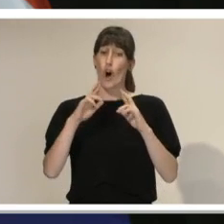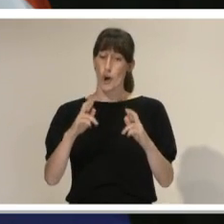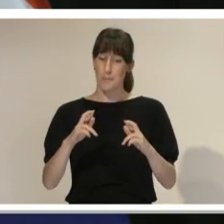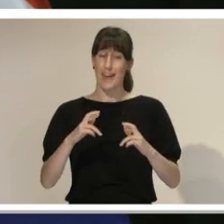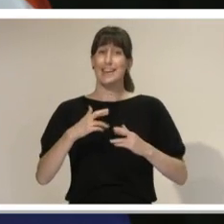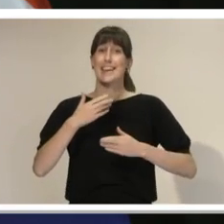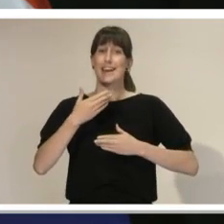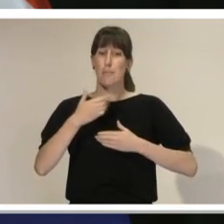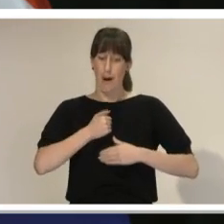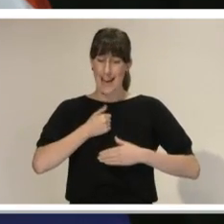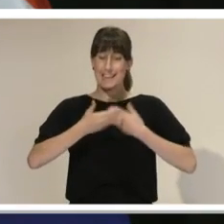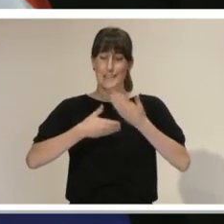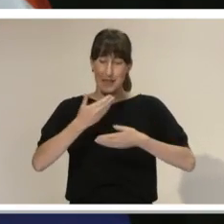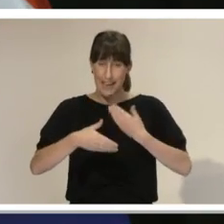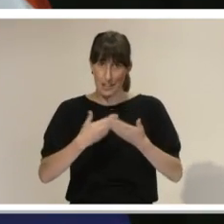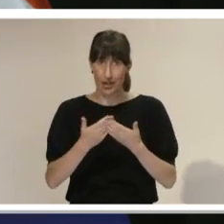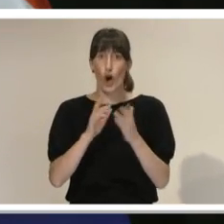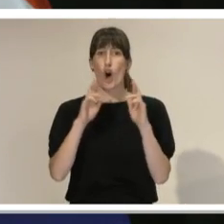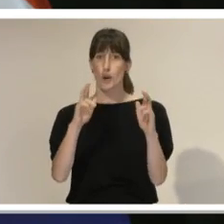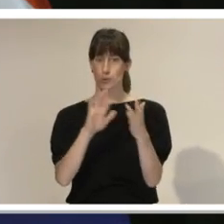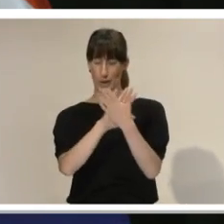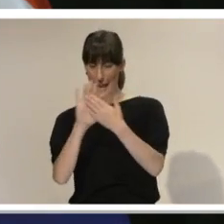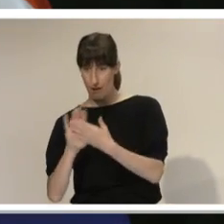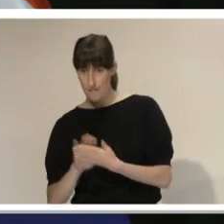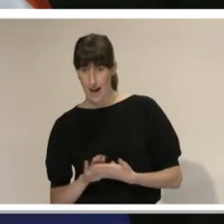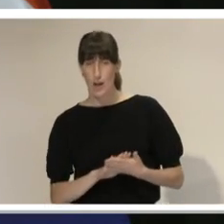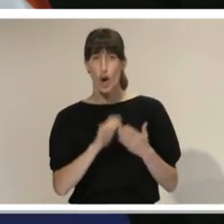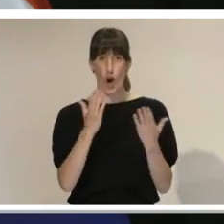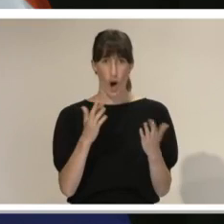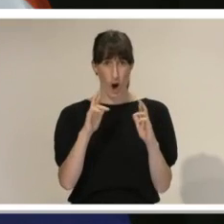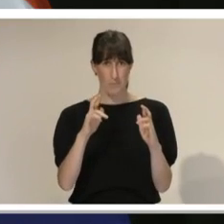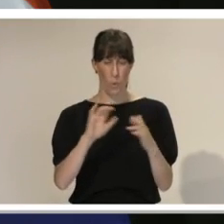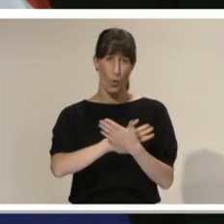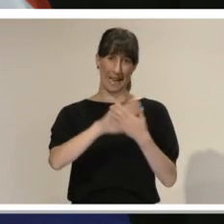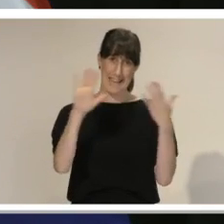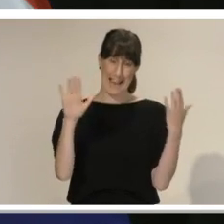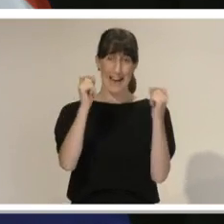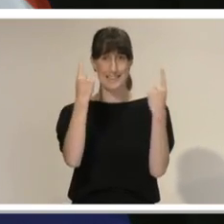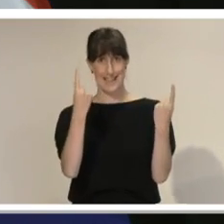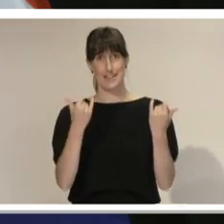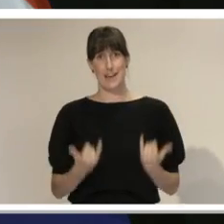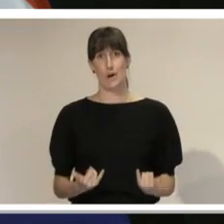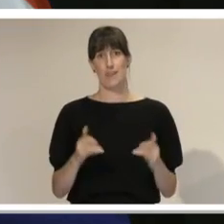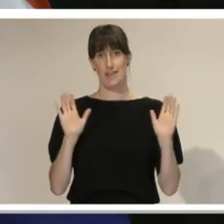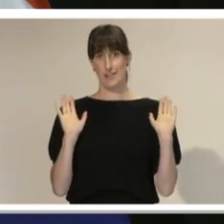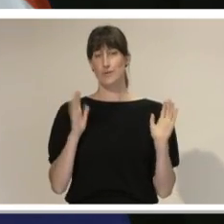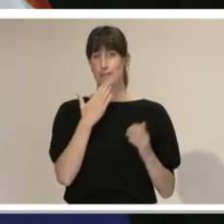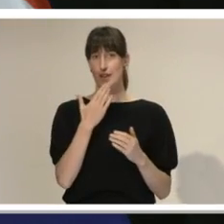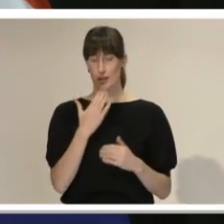mud yesterday, the water is clearer today, and I hope you all have a good understanding of that, and that other New Zealanders do. Kia ora koutou, thanks very much.